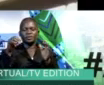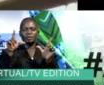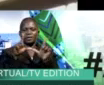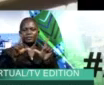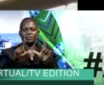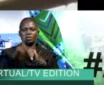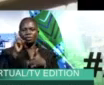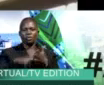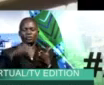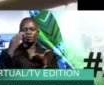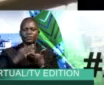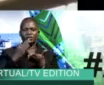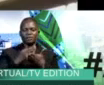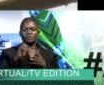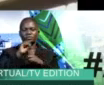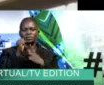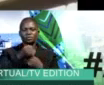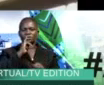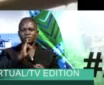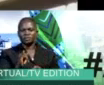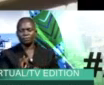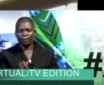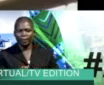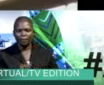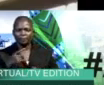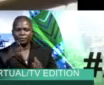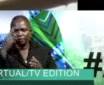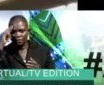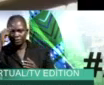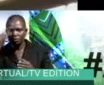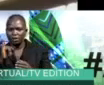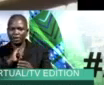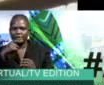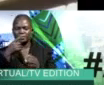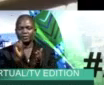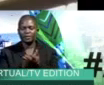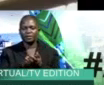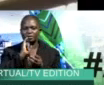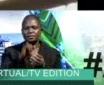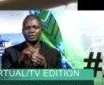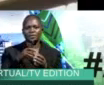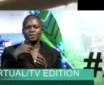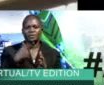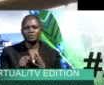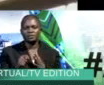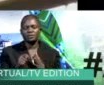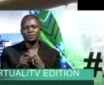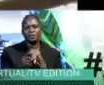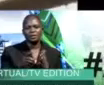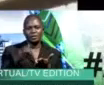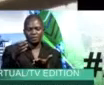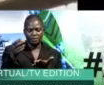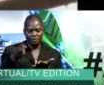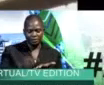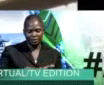stage what the financing situation is. The reason why I said that is the initial